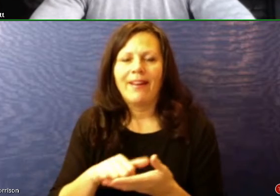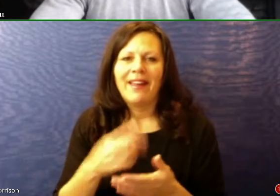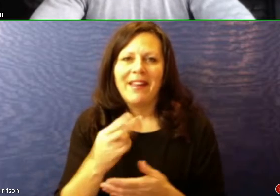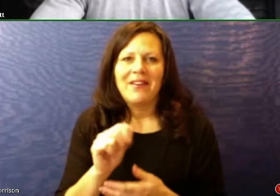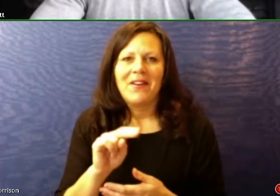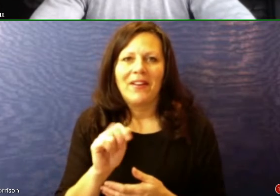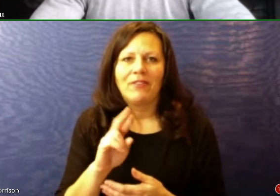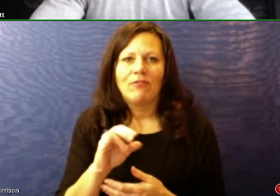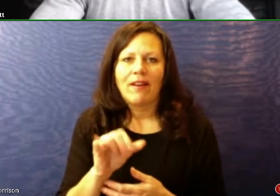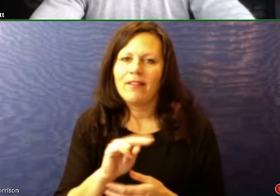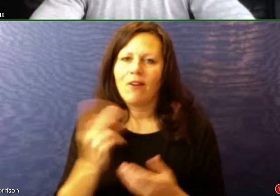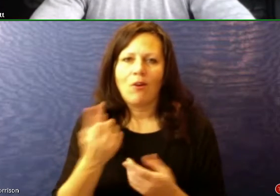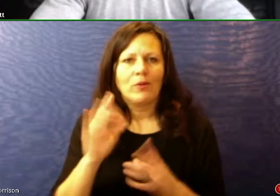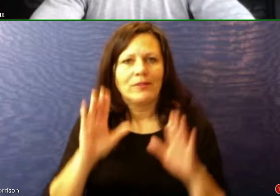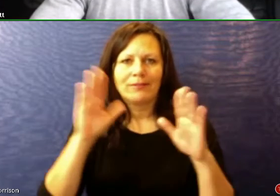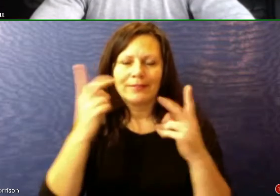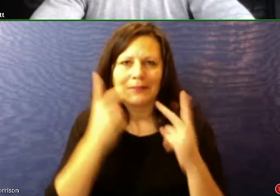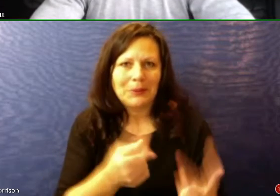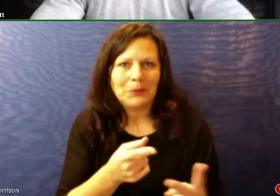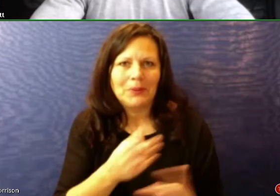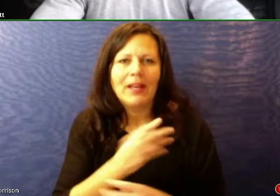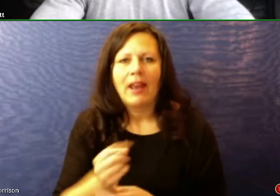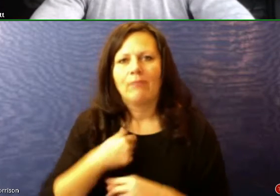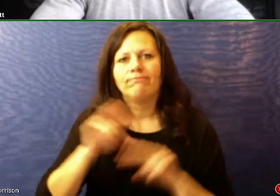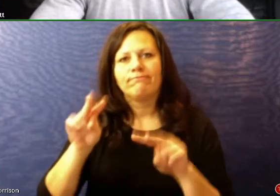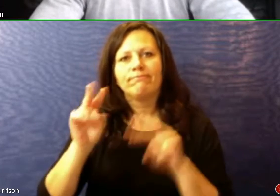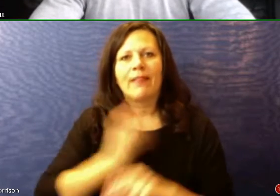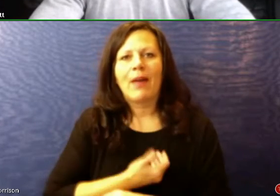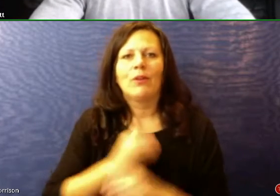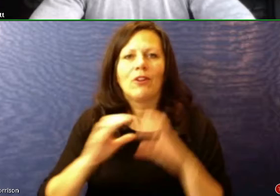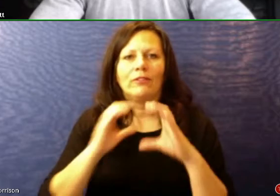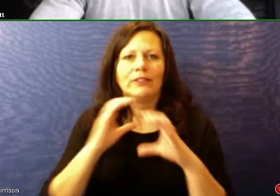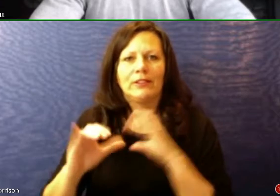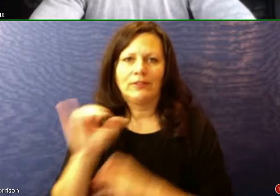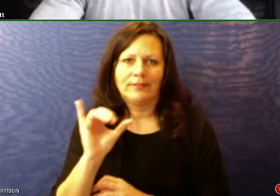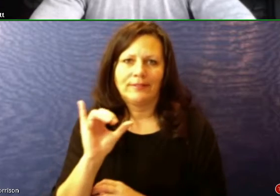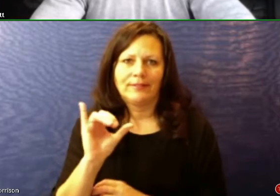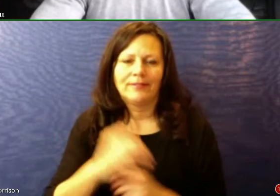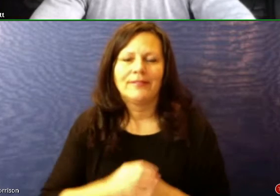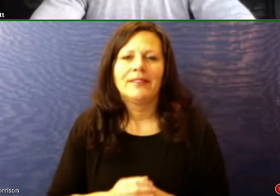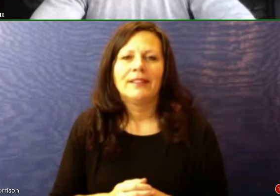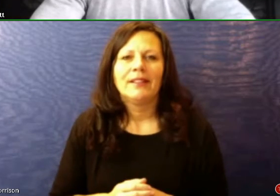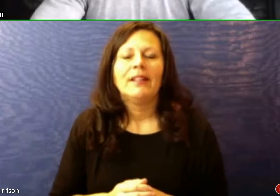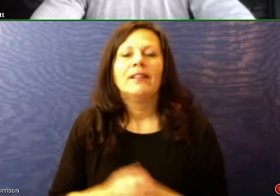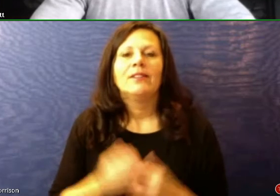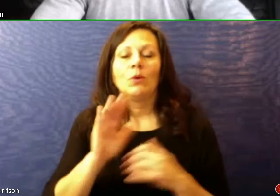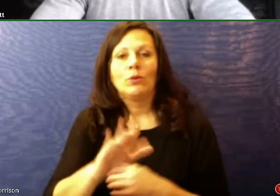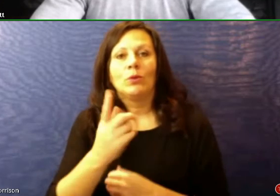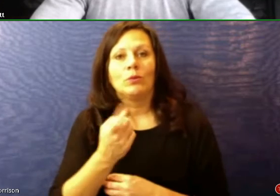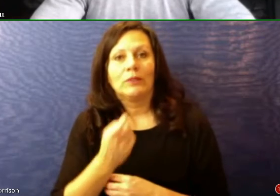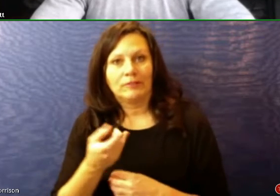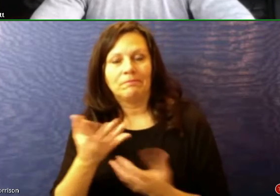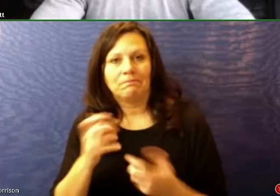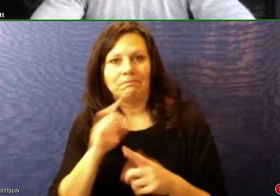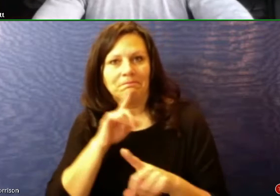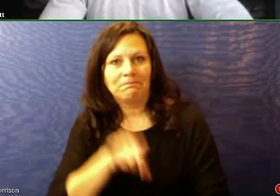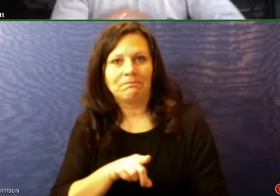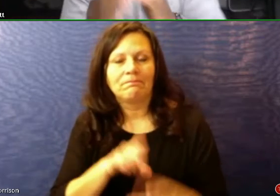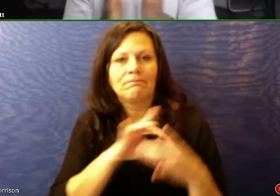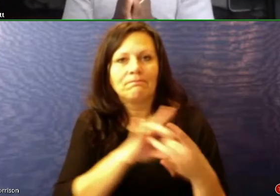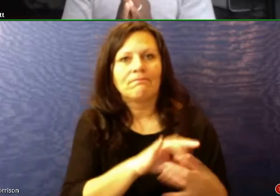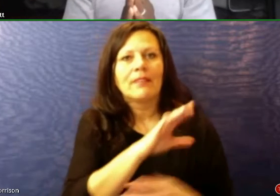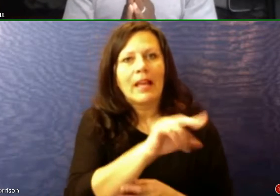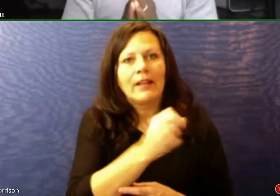you, and looking forward to the conversation as well. So to answer your question, as far as the